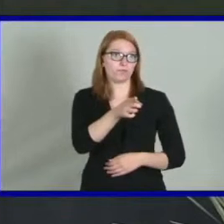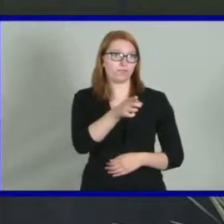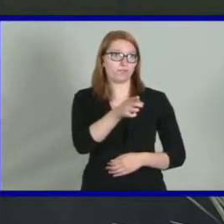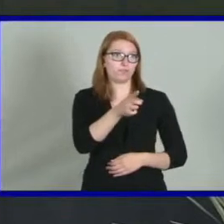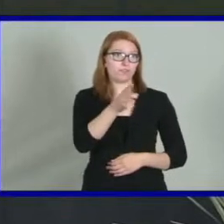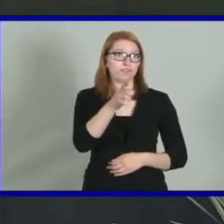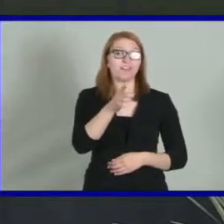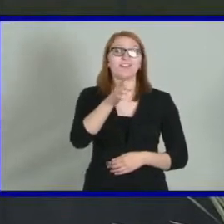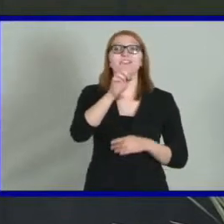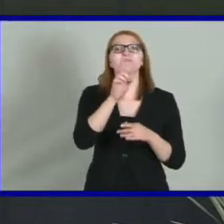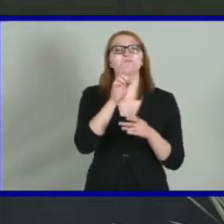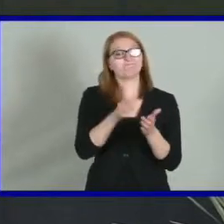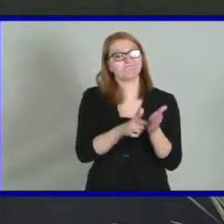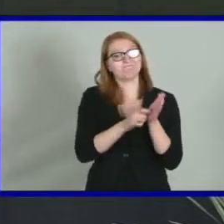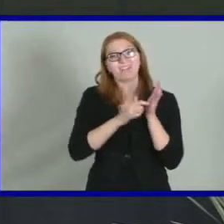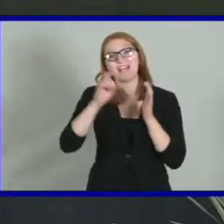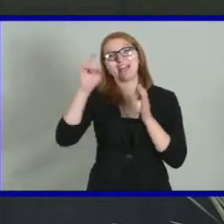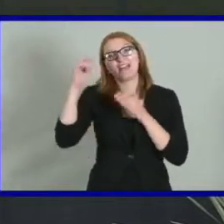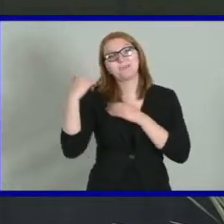obligated to speak it.